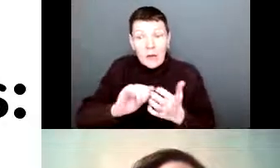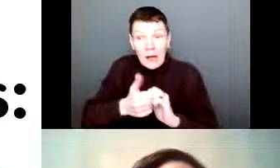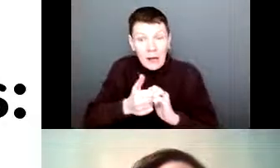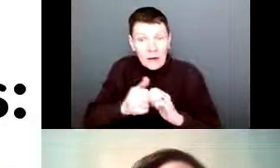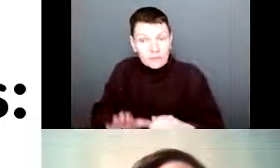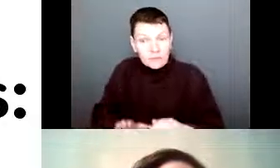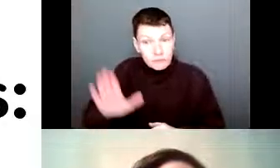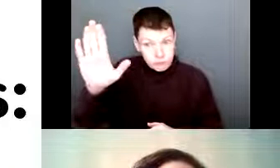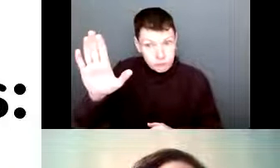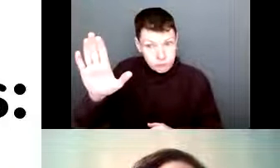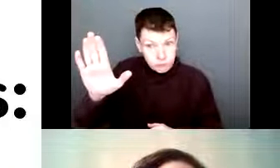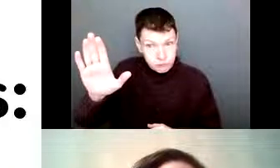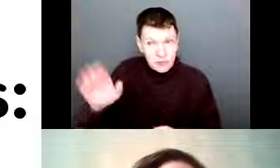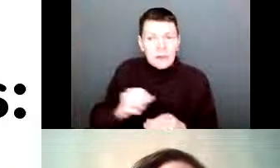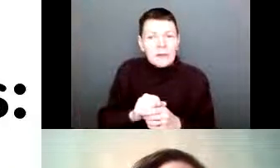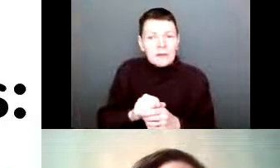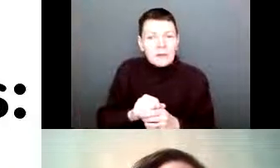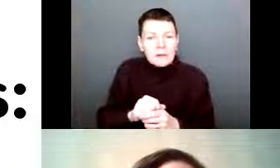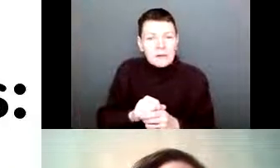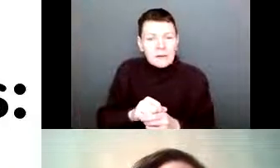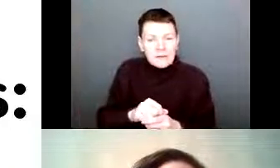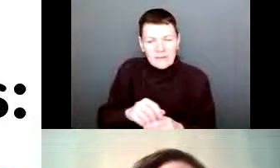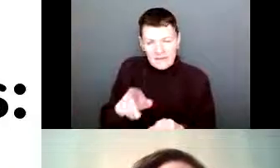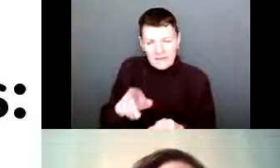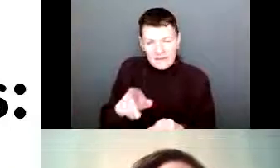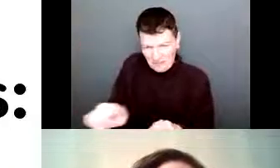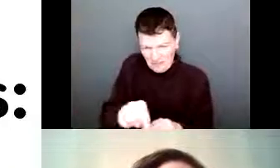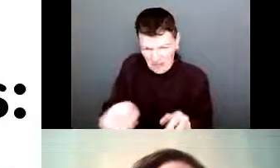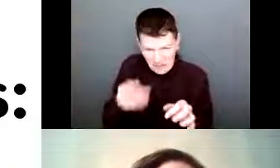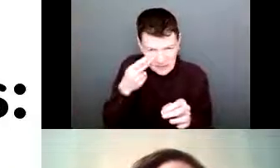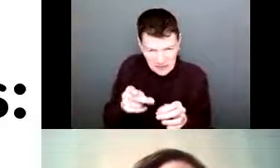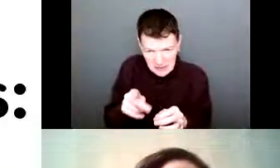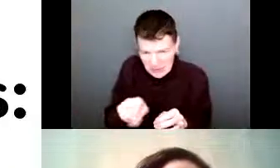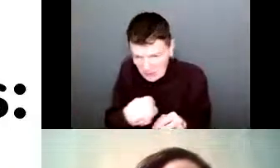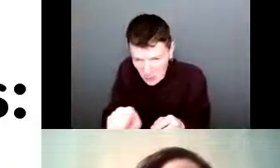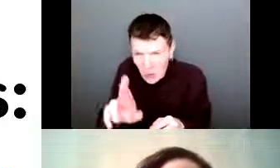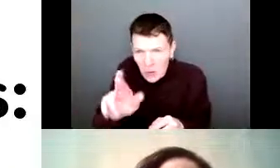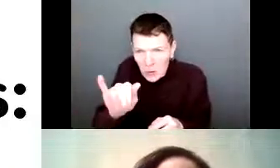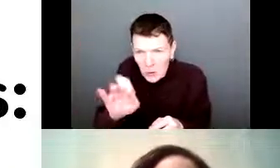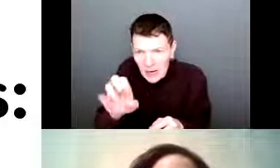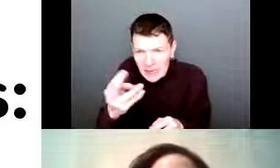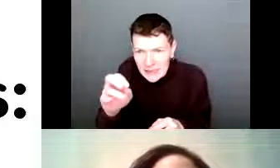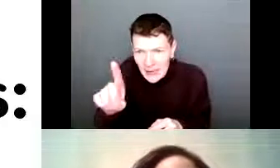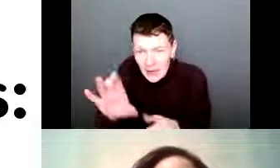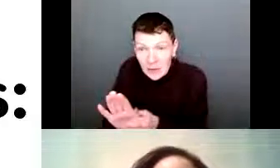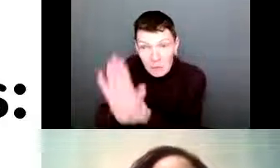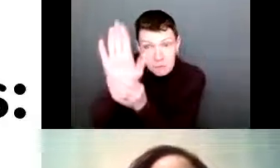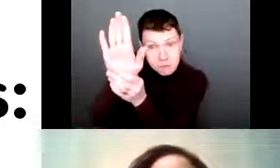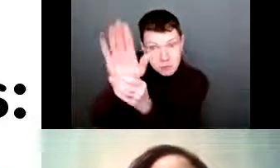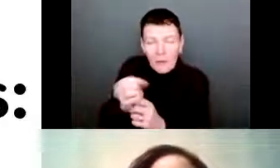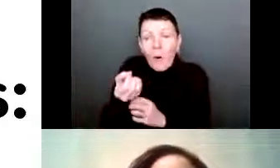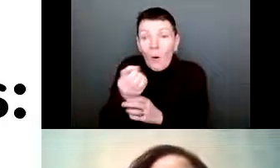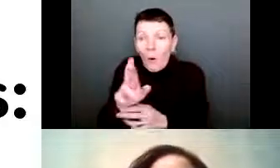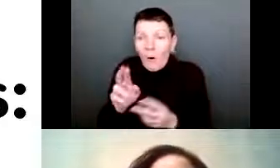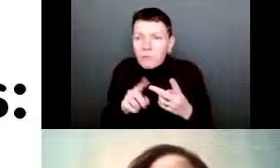hand using that function at the bottom of your screen, or you can